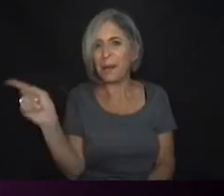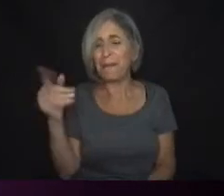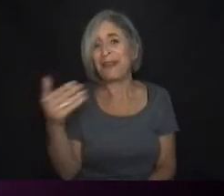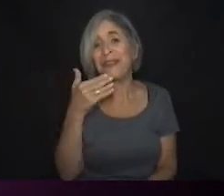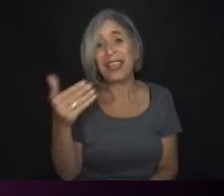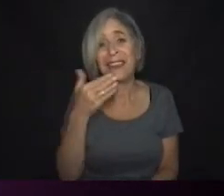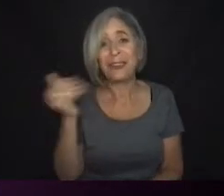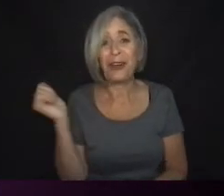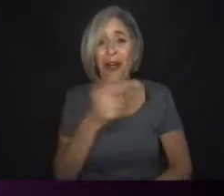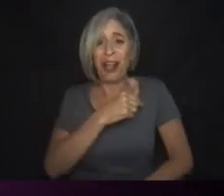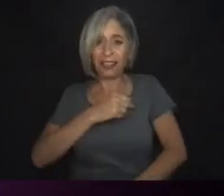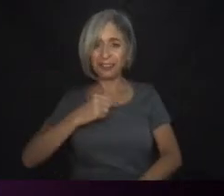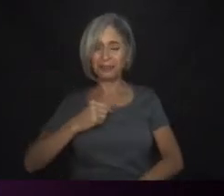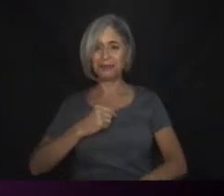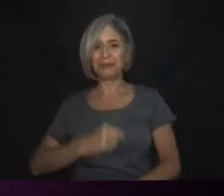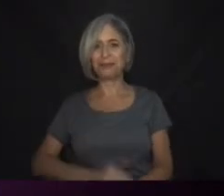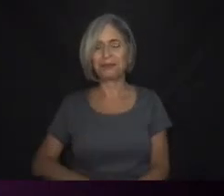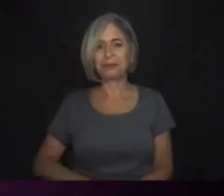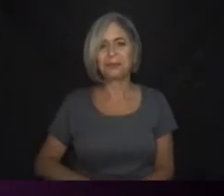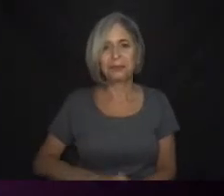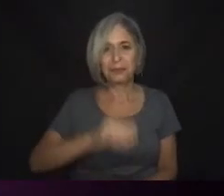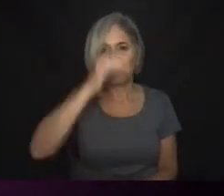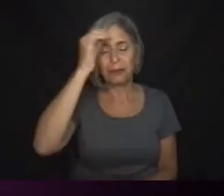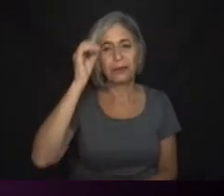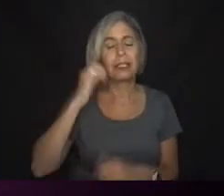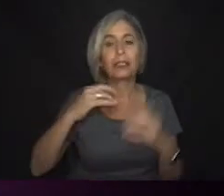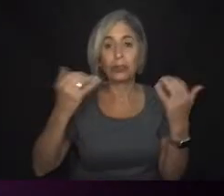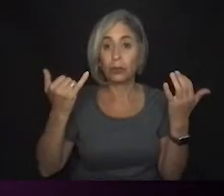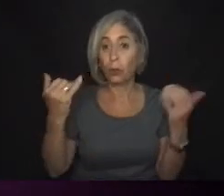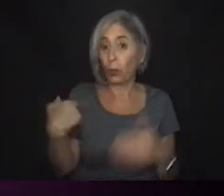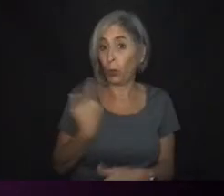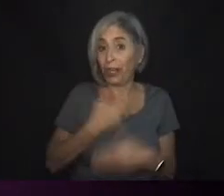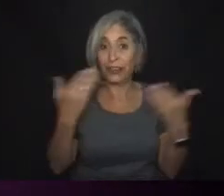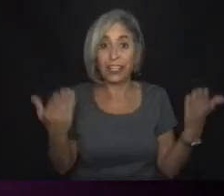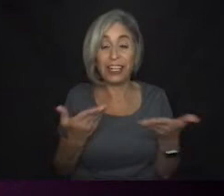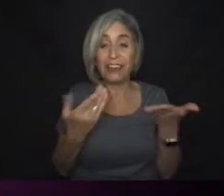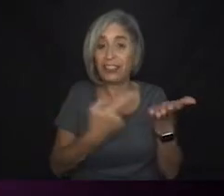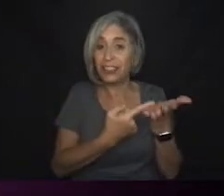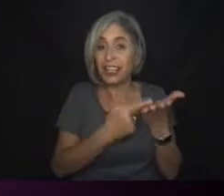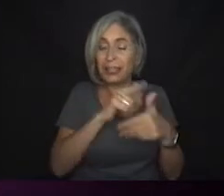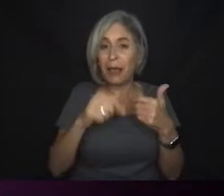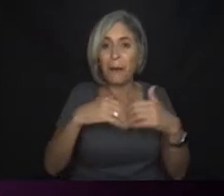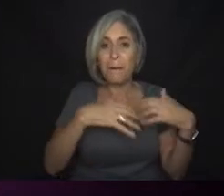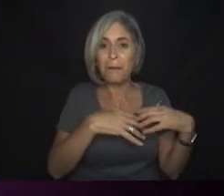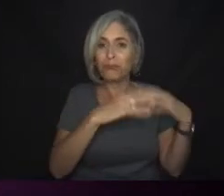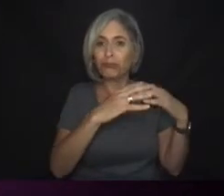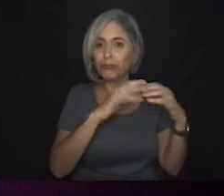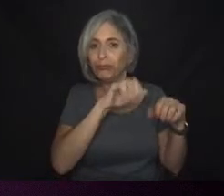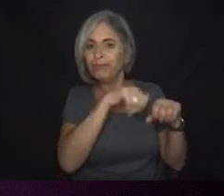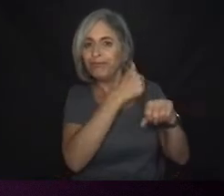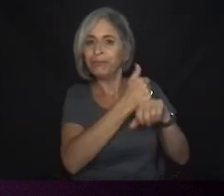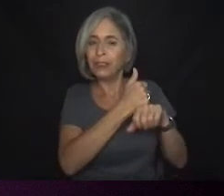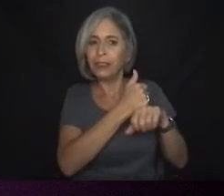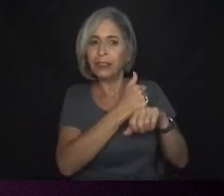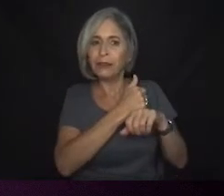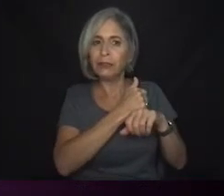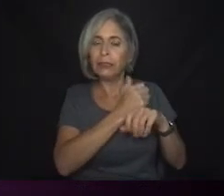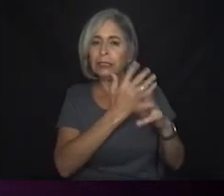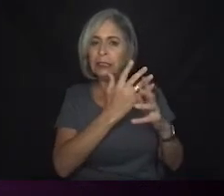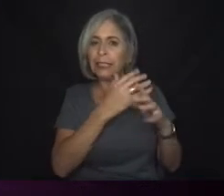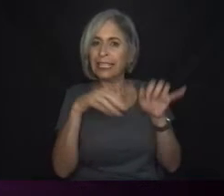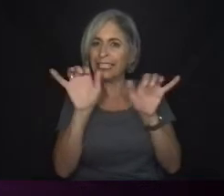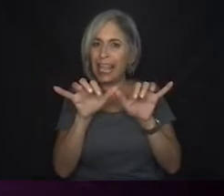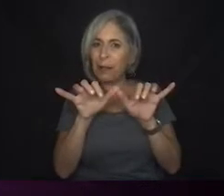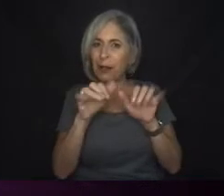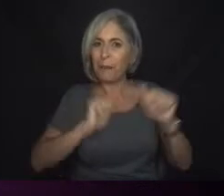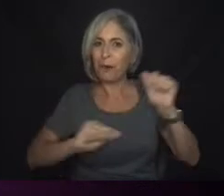thankful for them today. We are here to talk about building a massively scalable